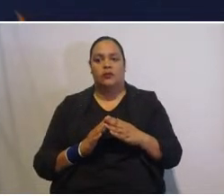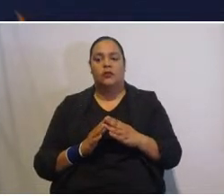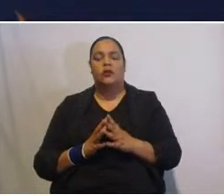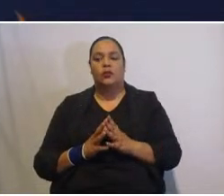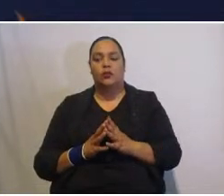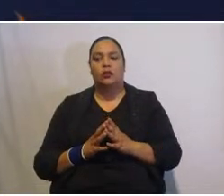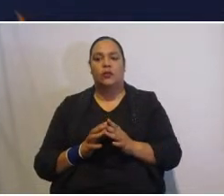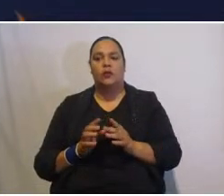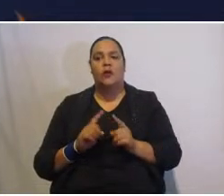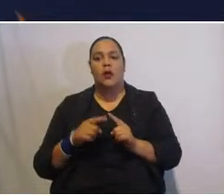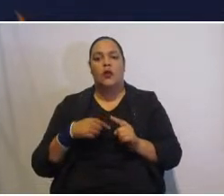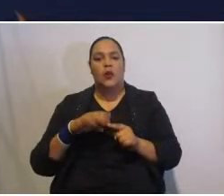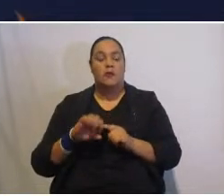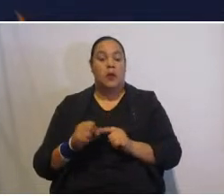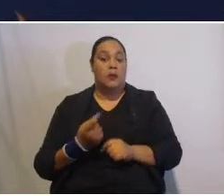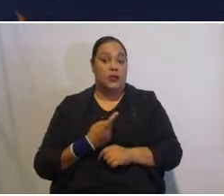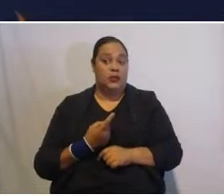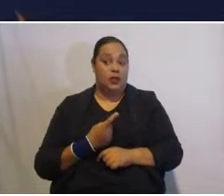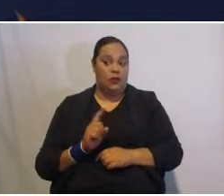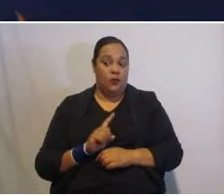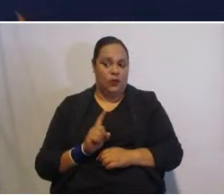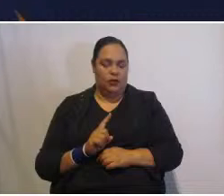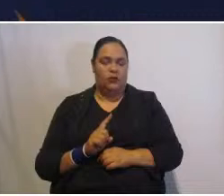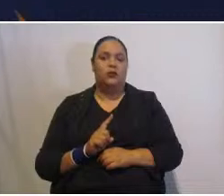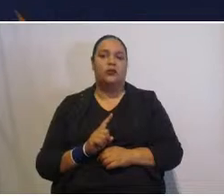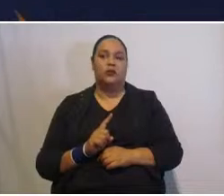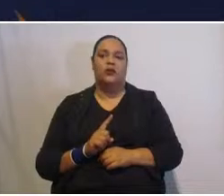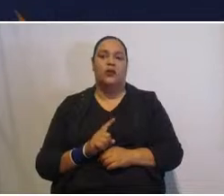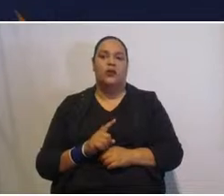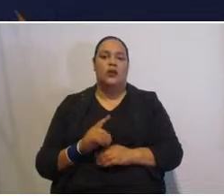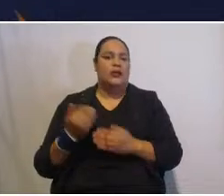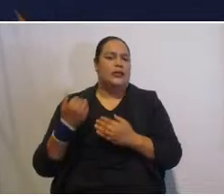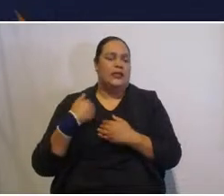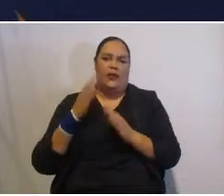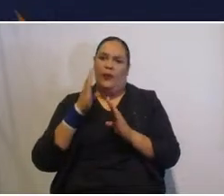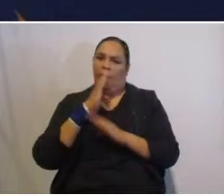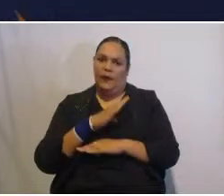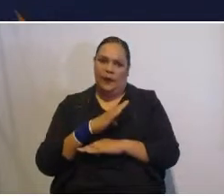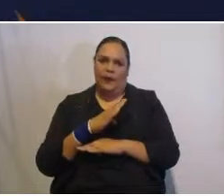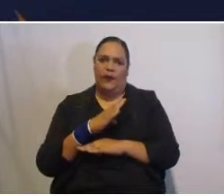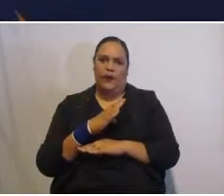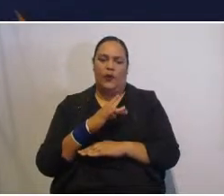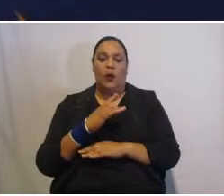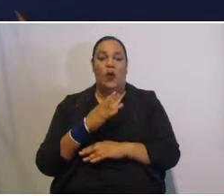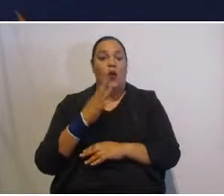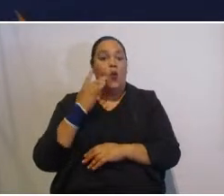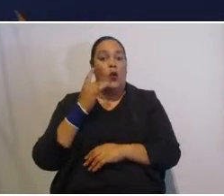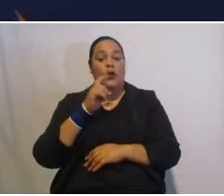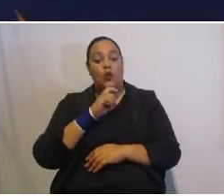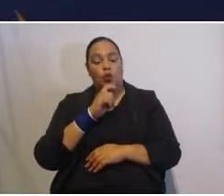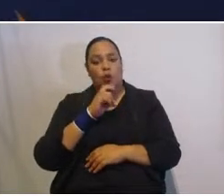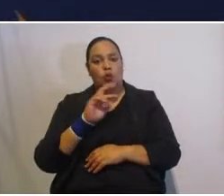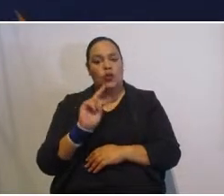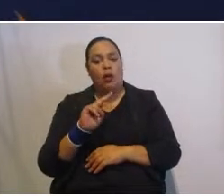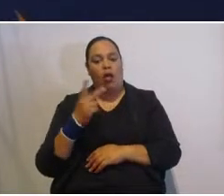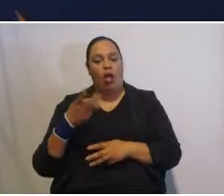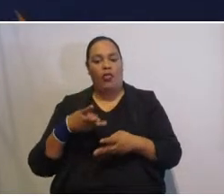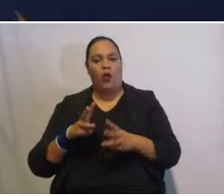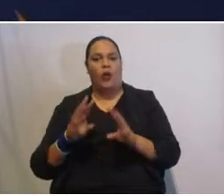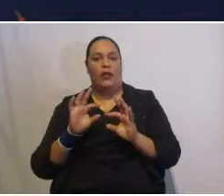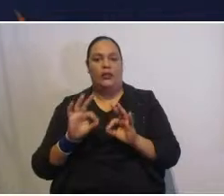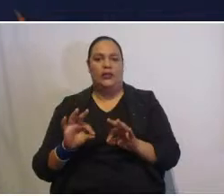we find ourselves on the unsafe side of using alternatives